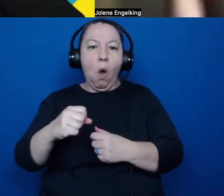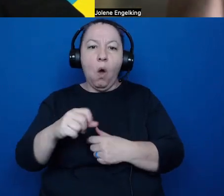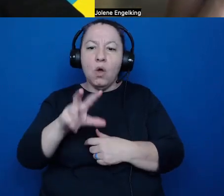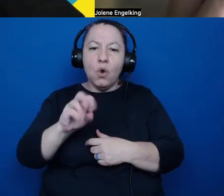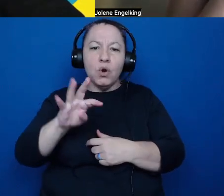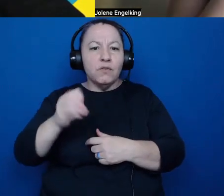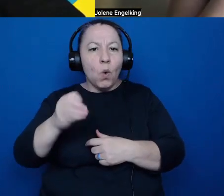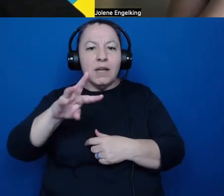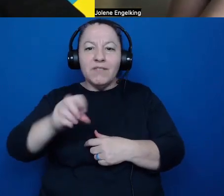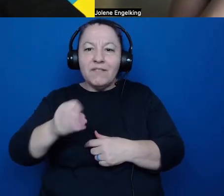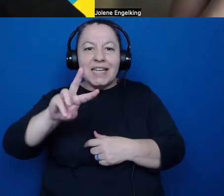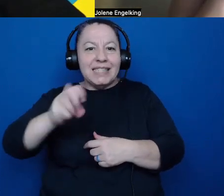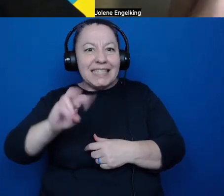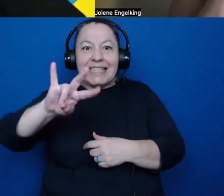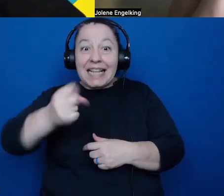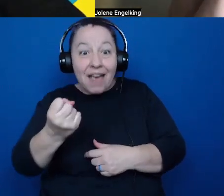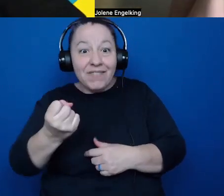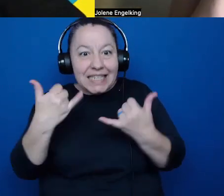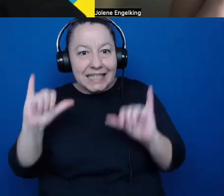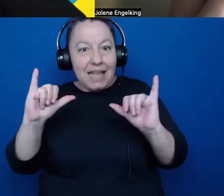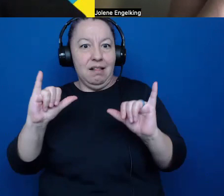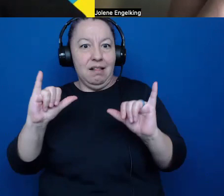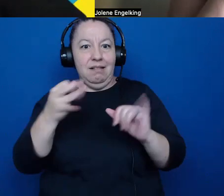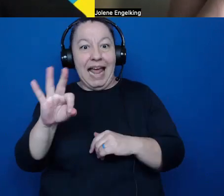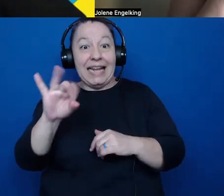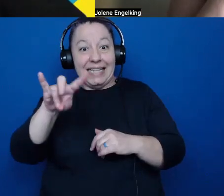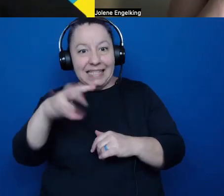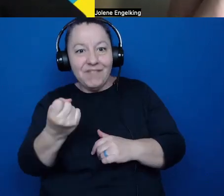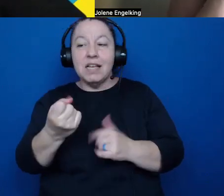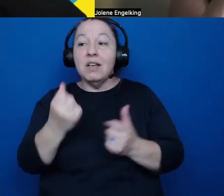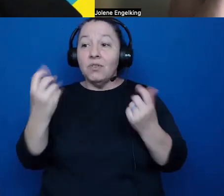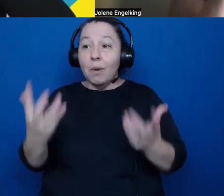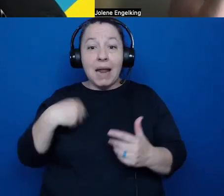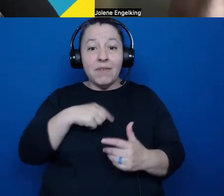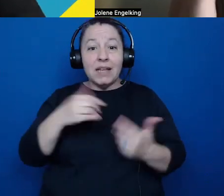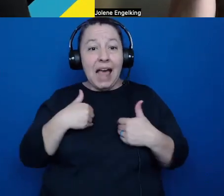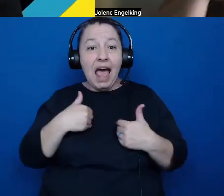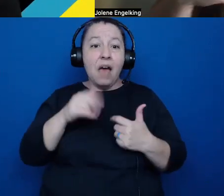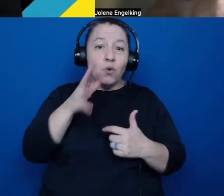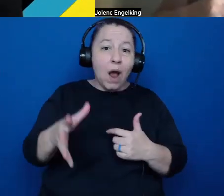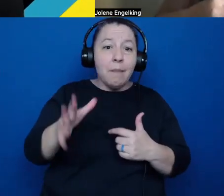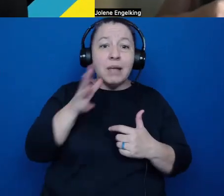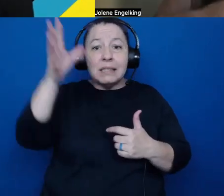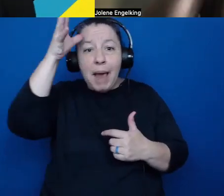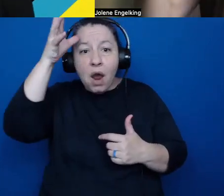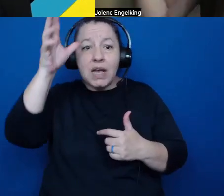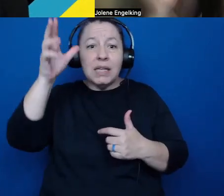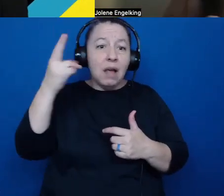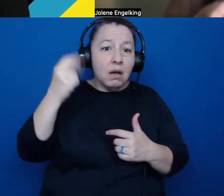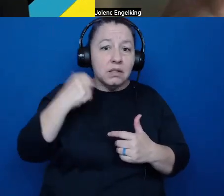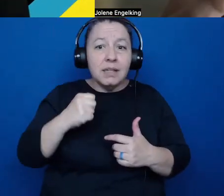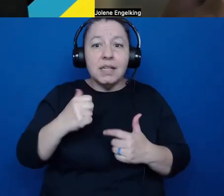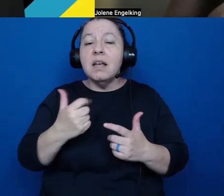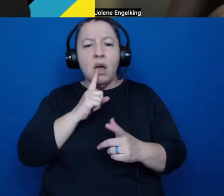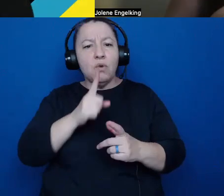right? And so many of us have parents, uncles, grandparents, who that directly impacts how we are living our lives and how we have